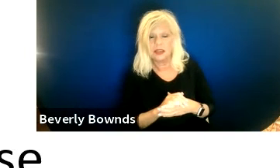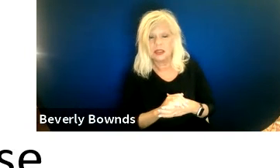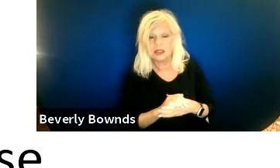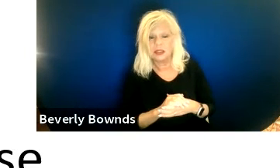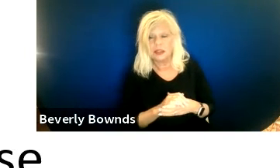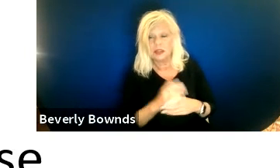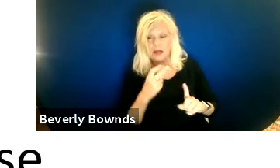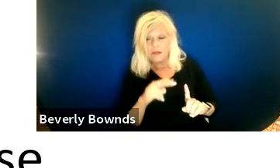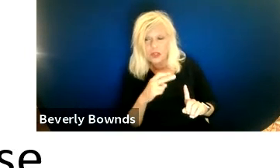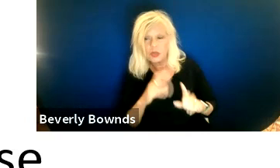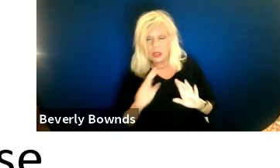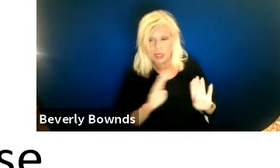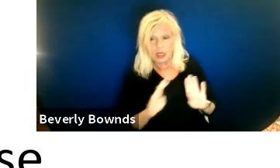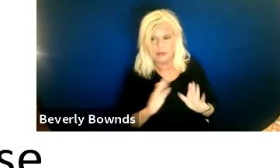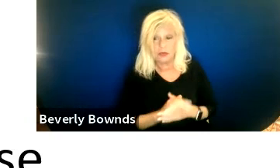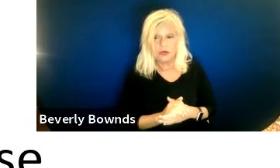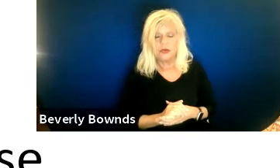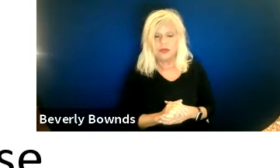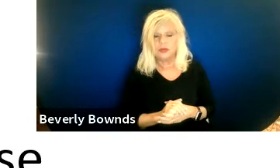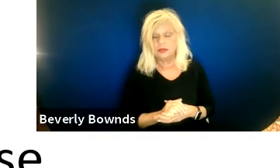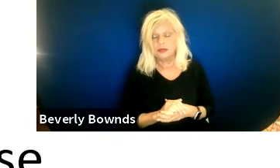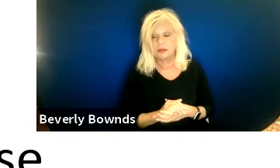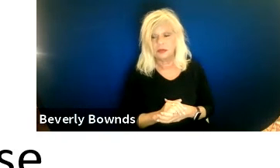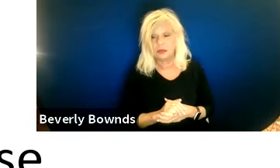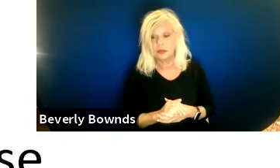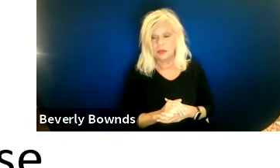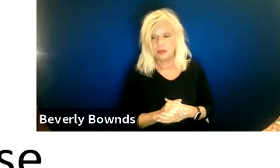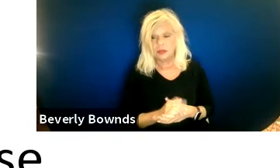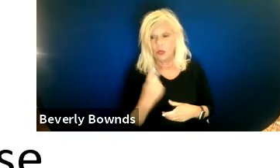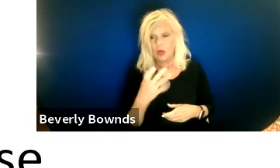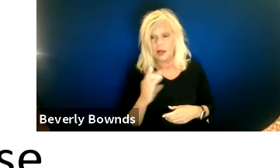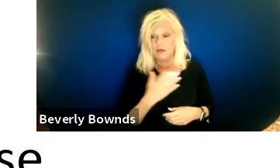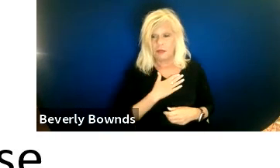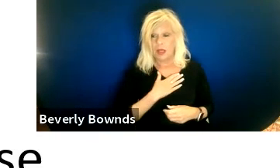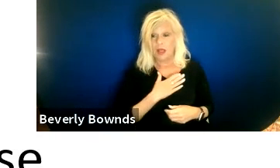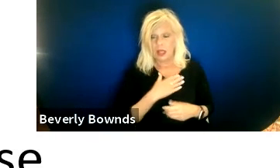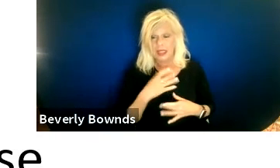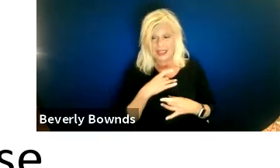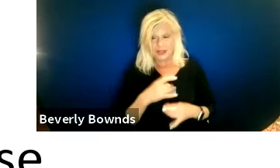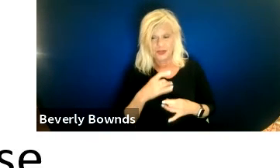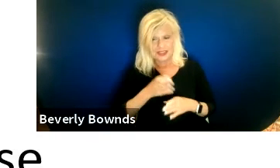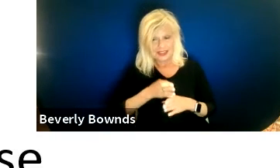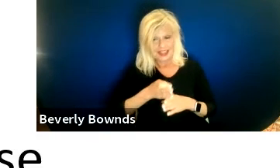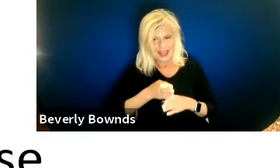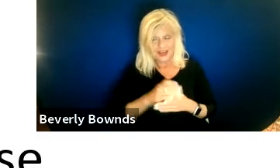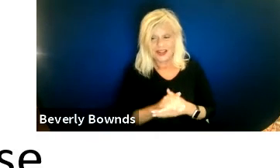viewing and behavior. And one of my interest area is